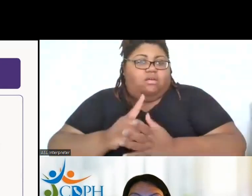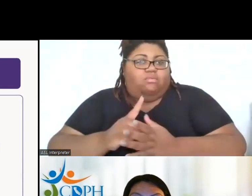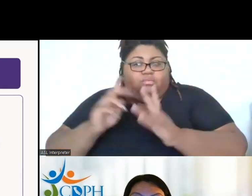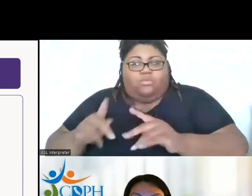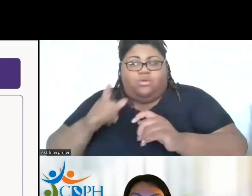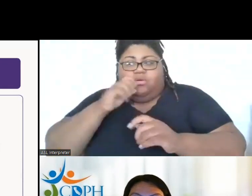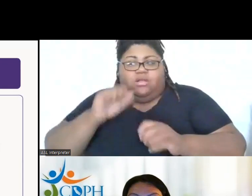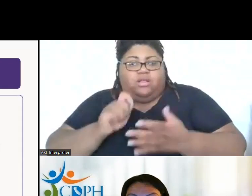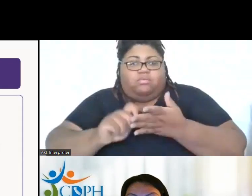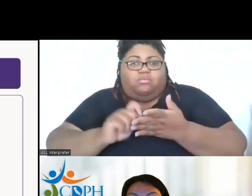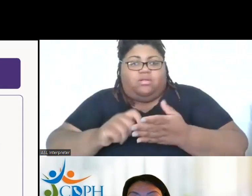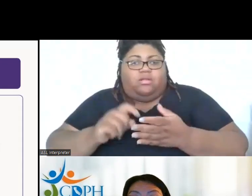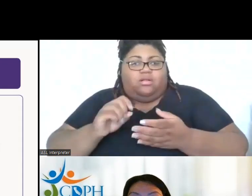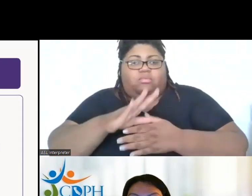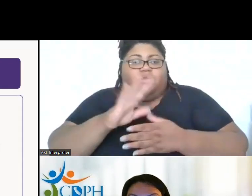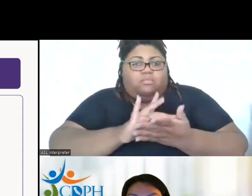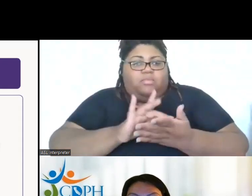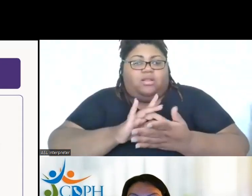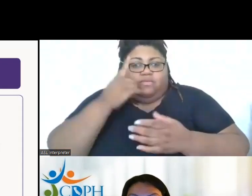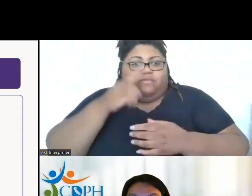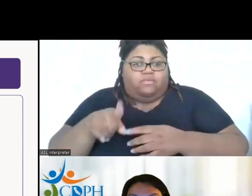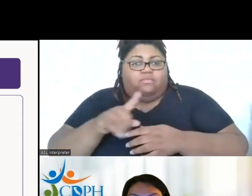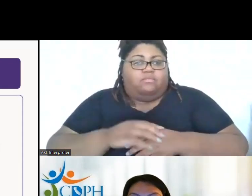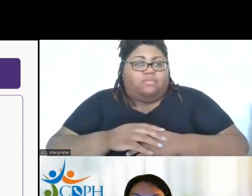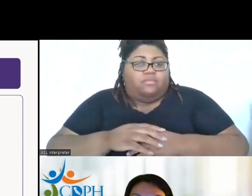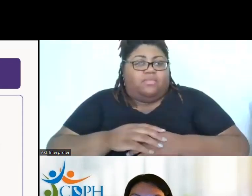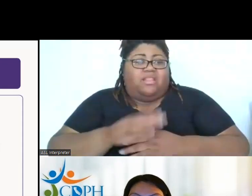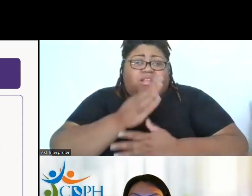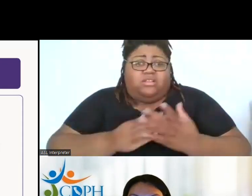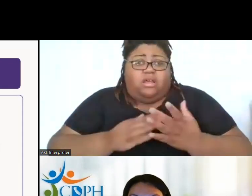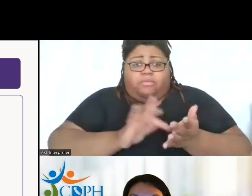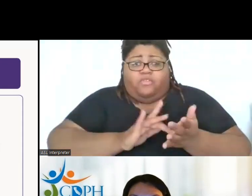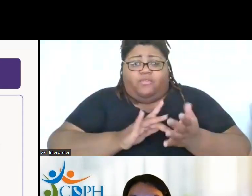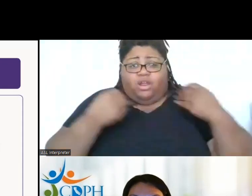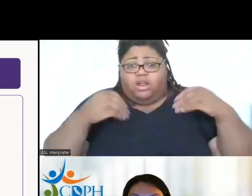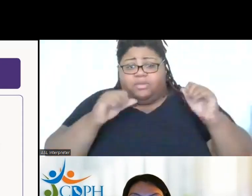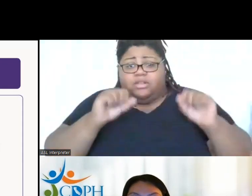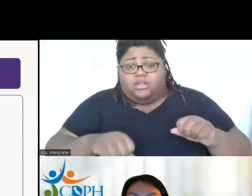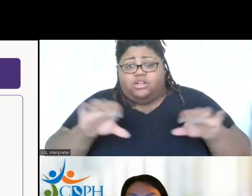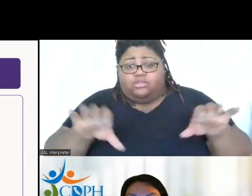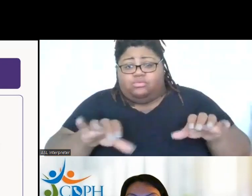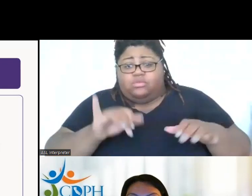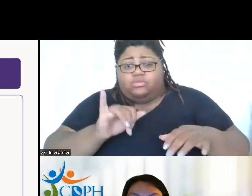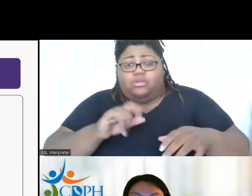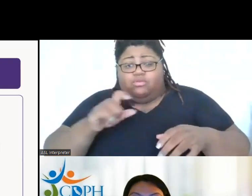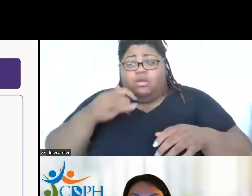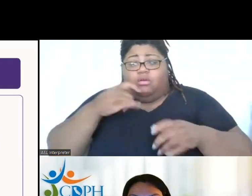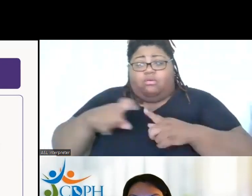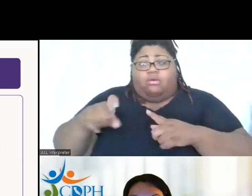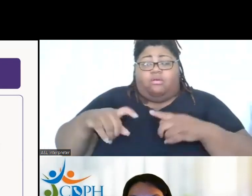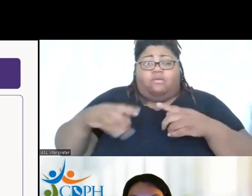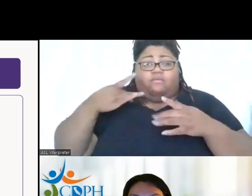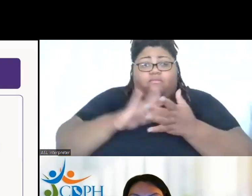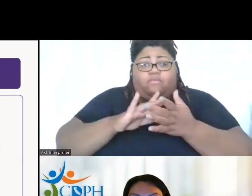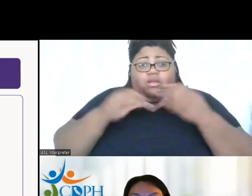And then folks should also know that some pharmacies can also prescribe, and folks can call the pharmacy in advance. So I would say the